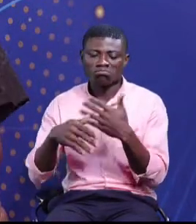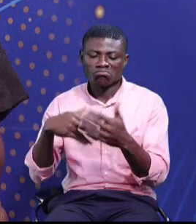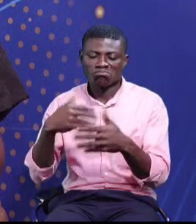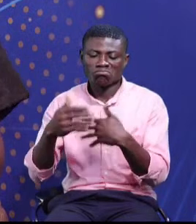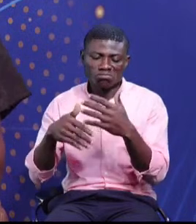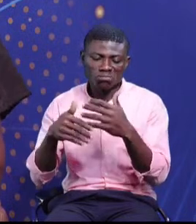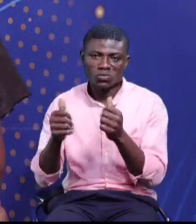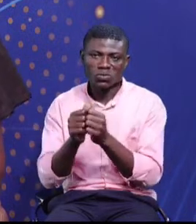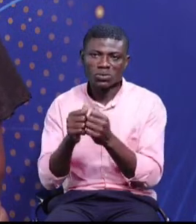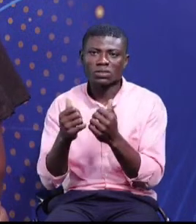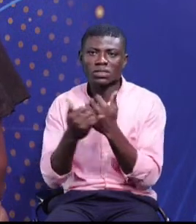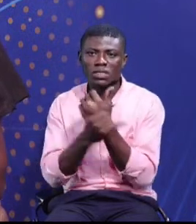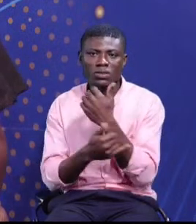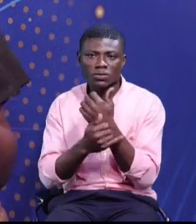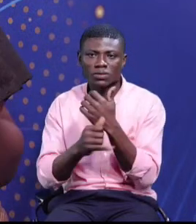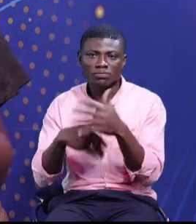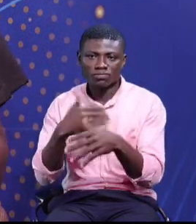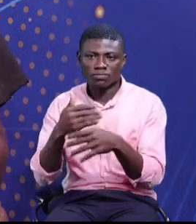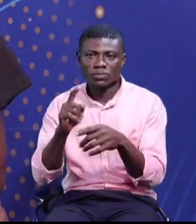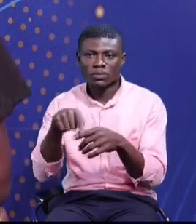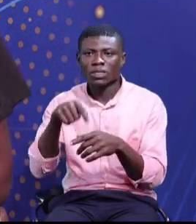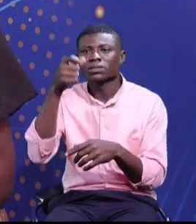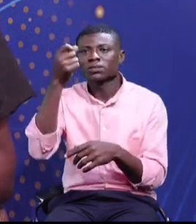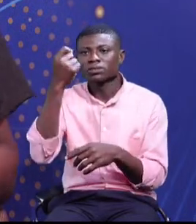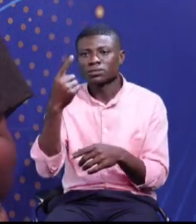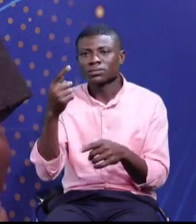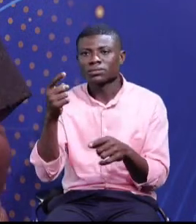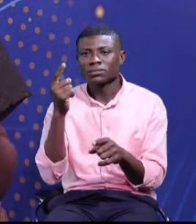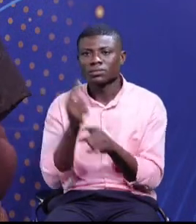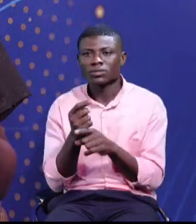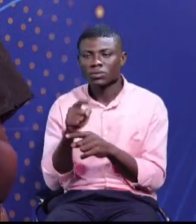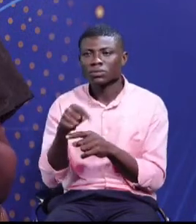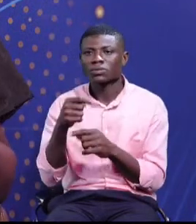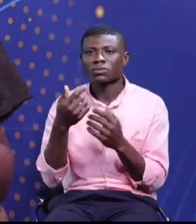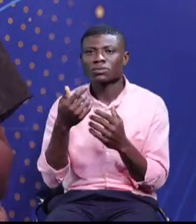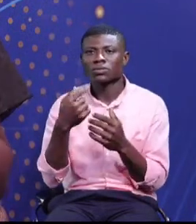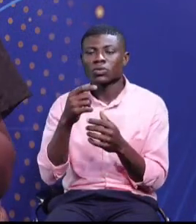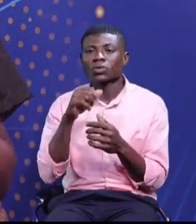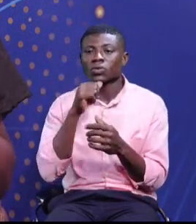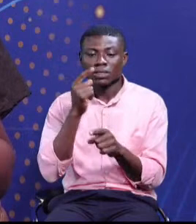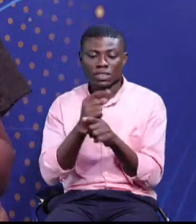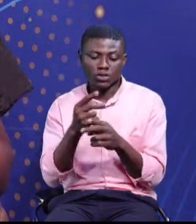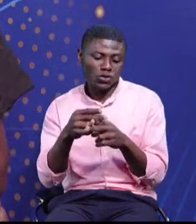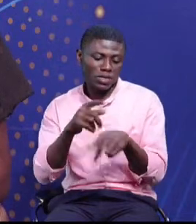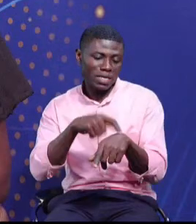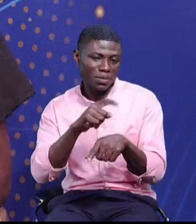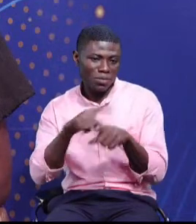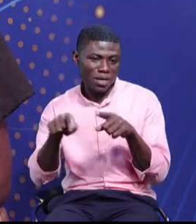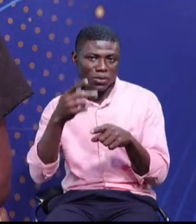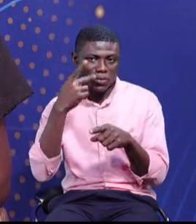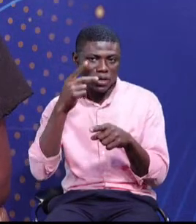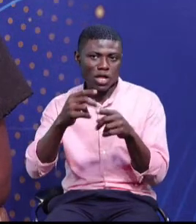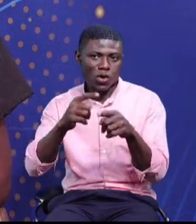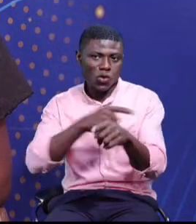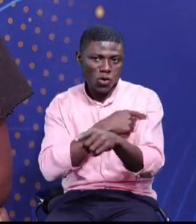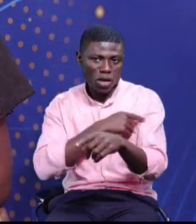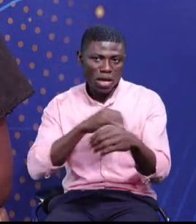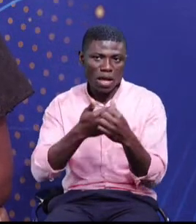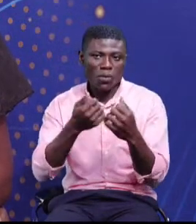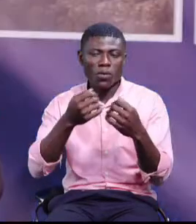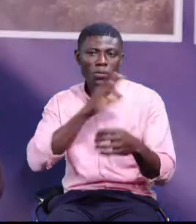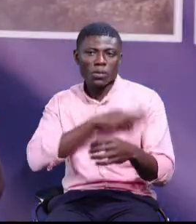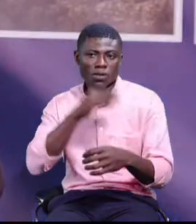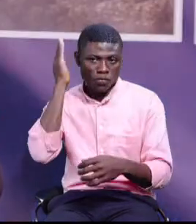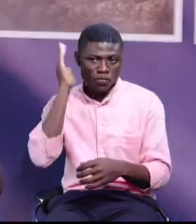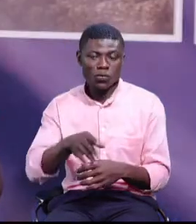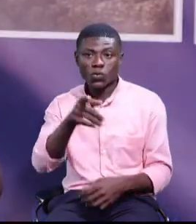with the country as well. So we just need to be looking a bit long term. Nothing is going to happen immediately. Yeah.